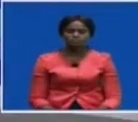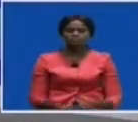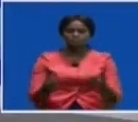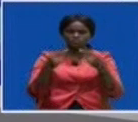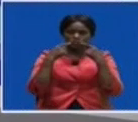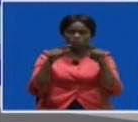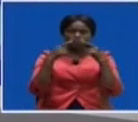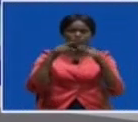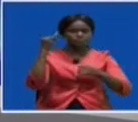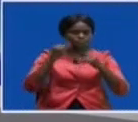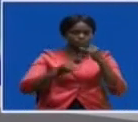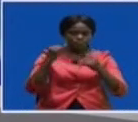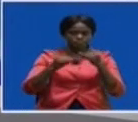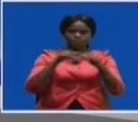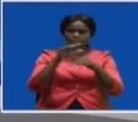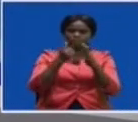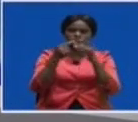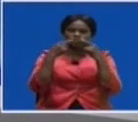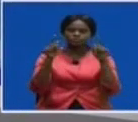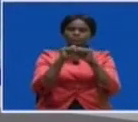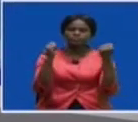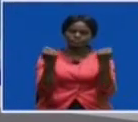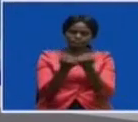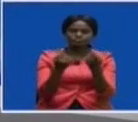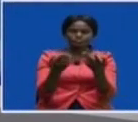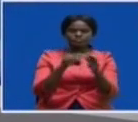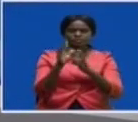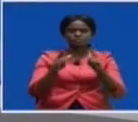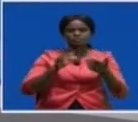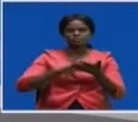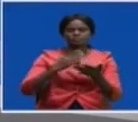That brings us to the end of the news. On behalf of the entire news production